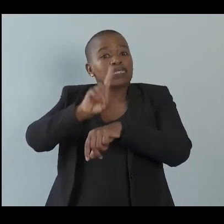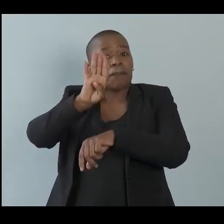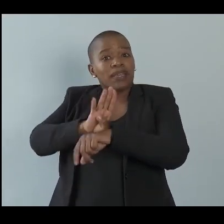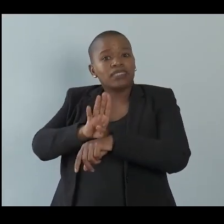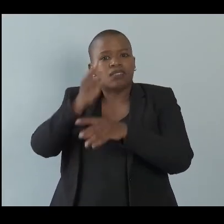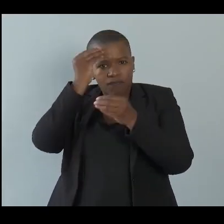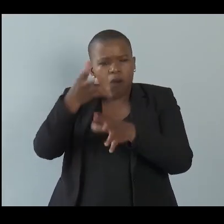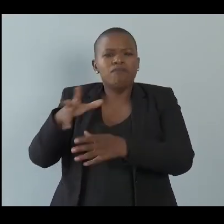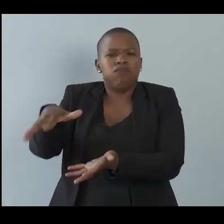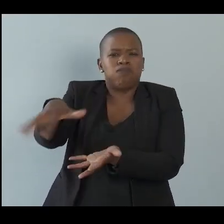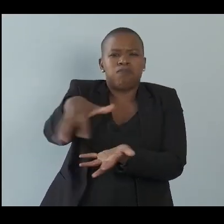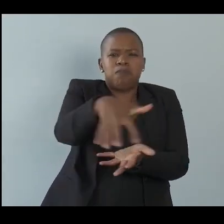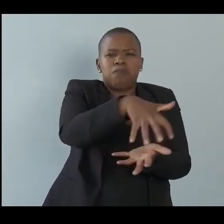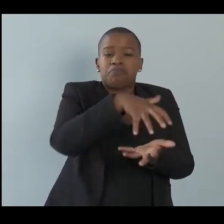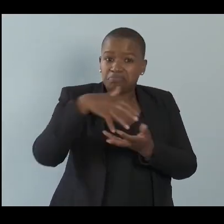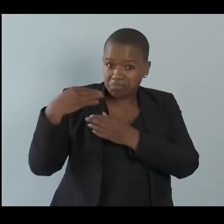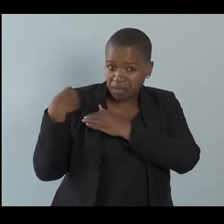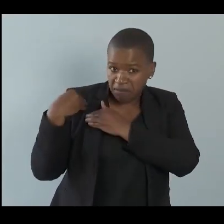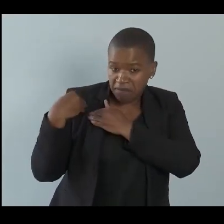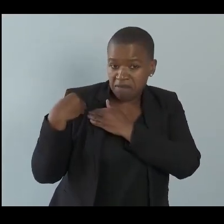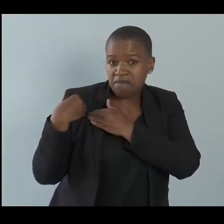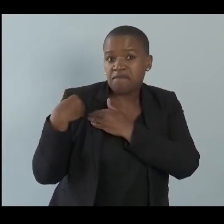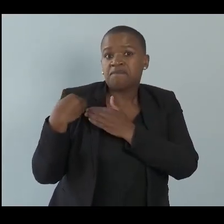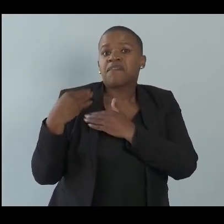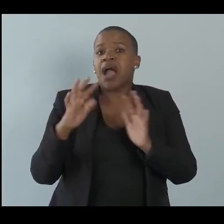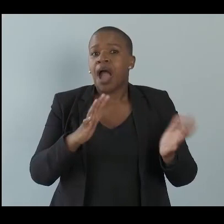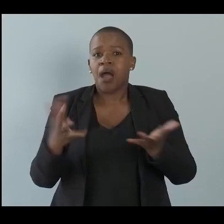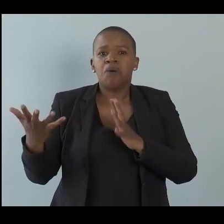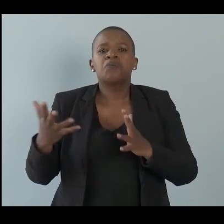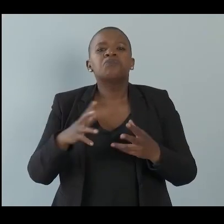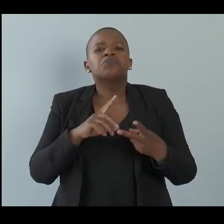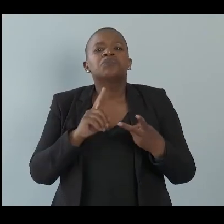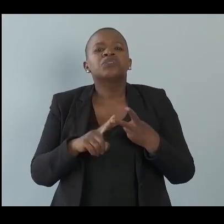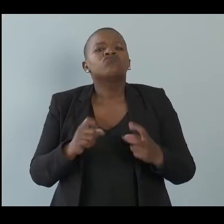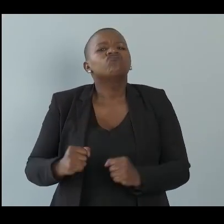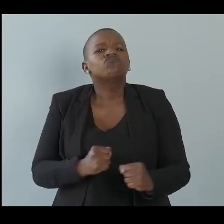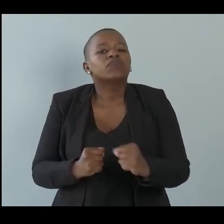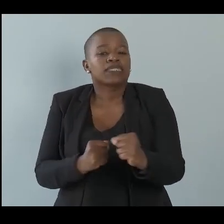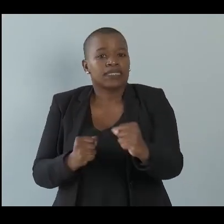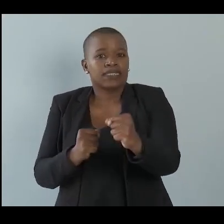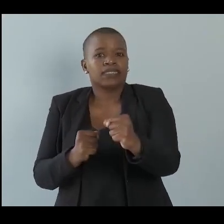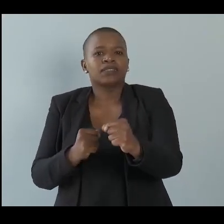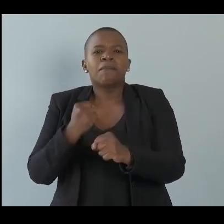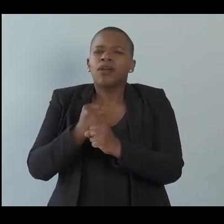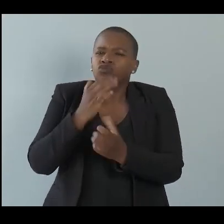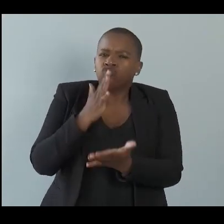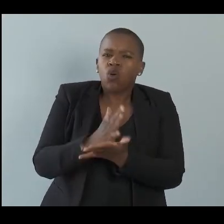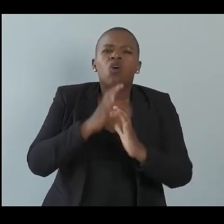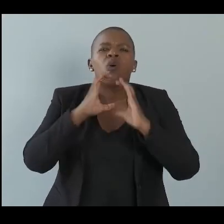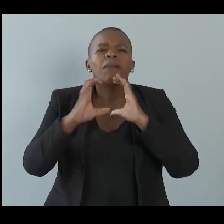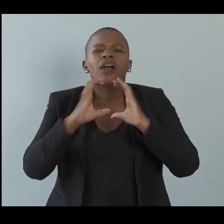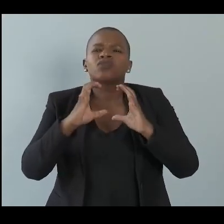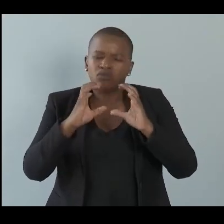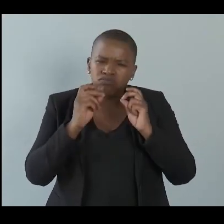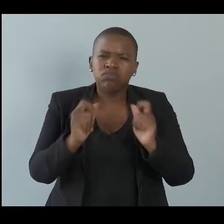security, fintech, and Netstar businesses. Our strategy is enabled through efficient capital allocation, differentiating